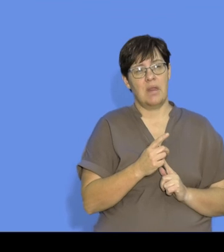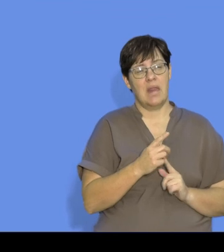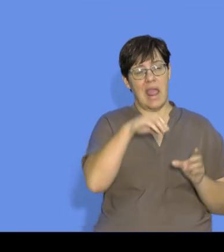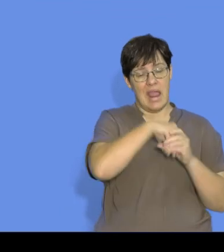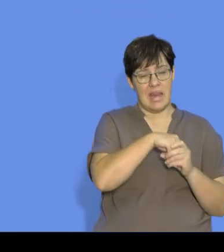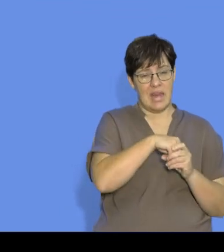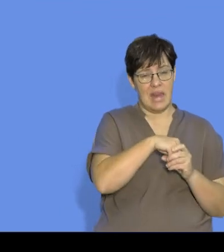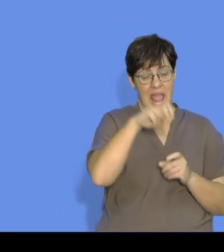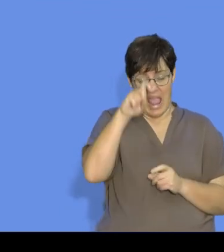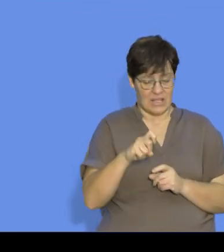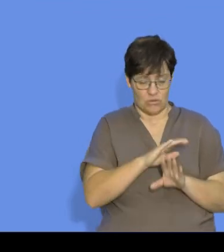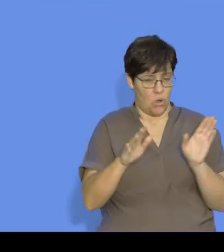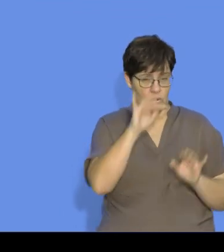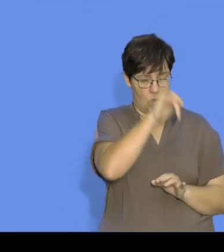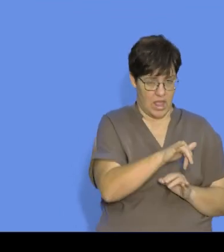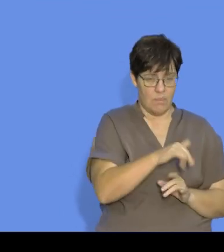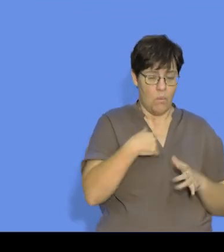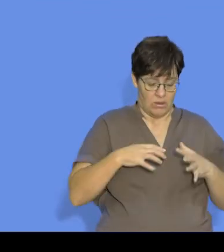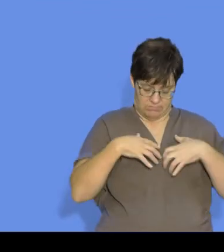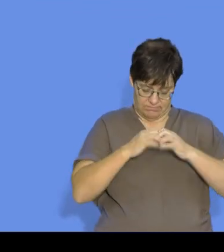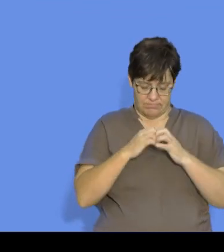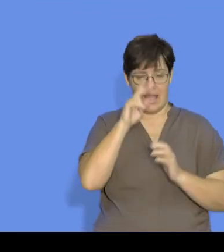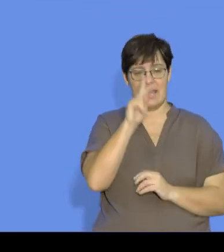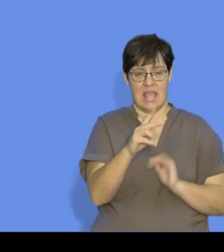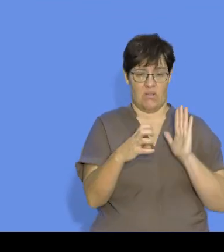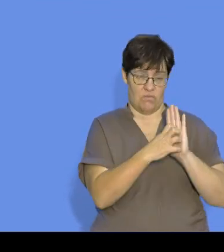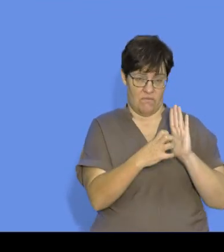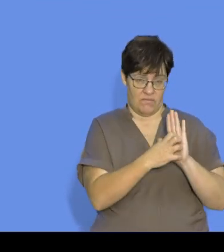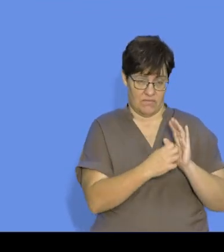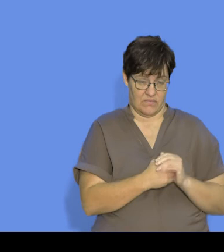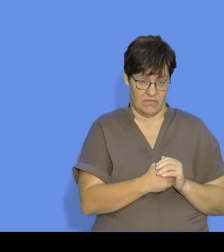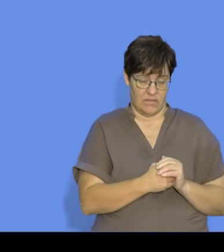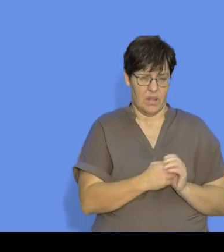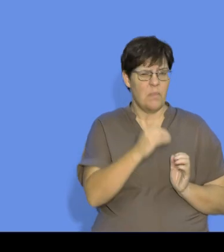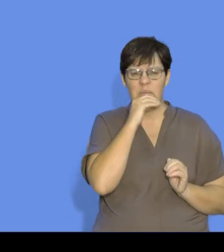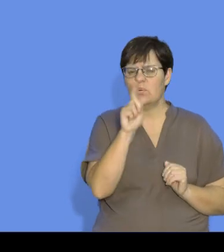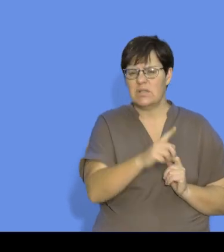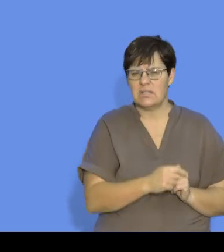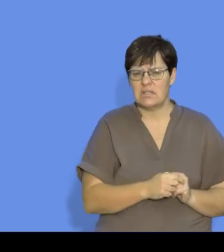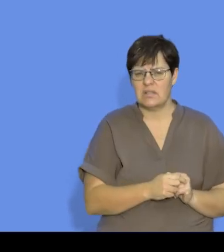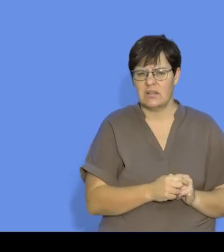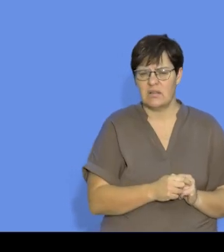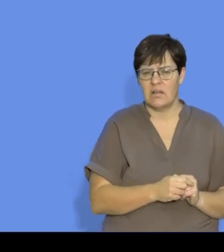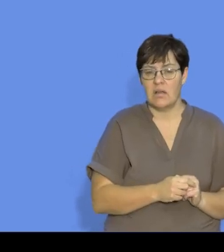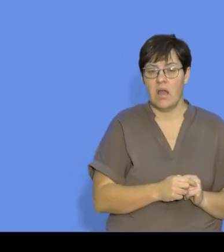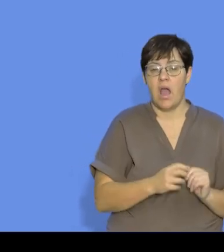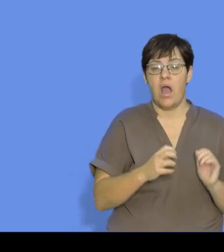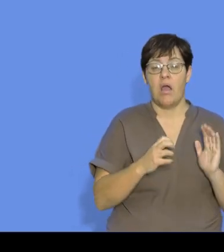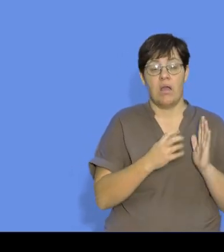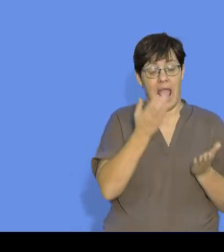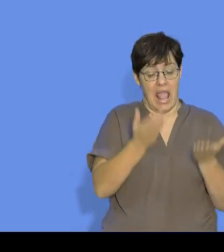of the y-axis, we want to form the graph of k. This would simply mean that